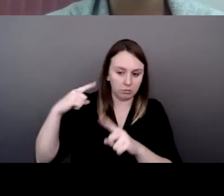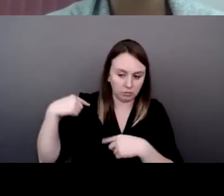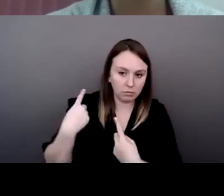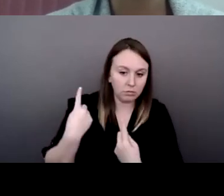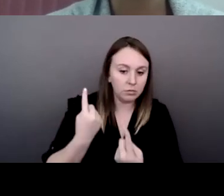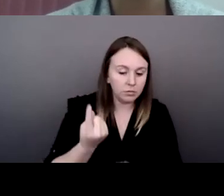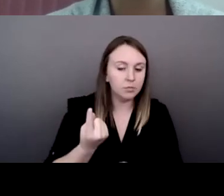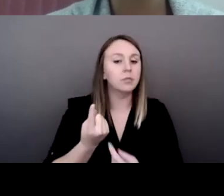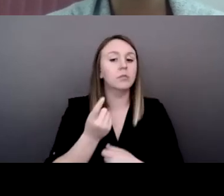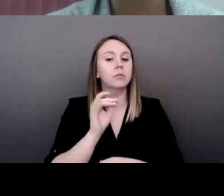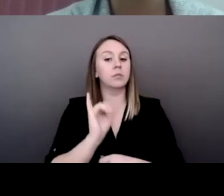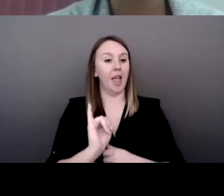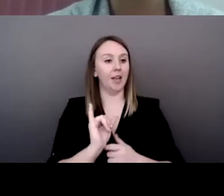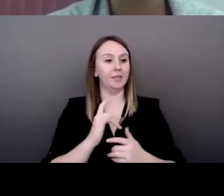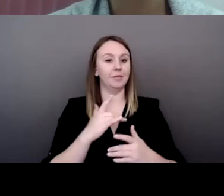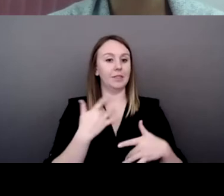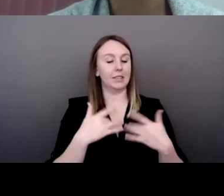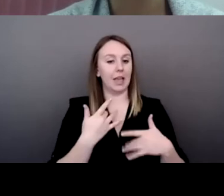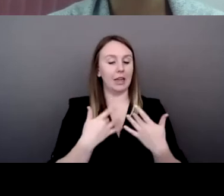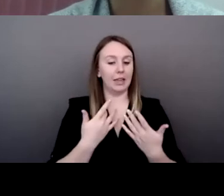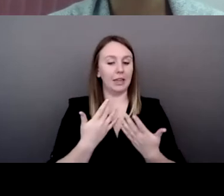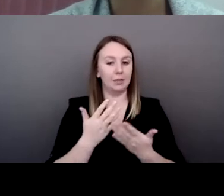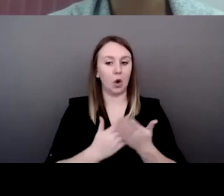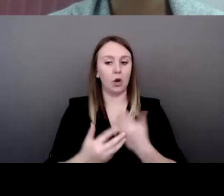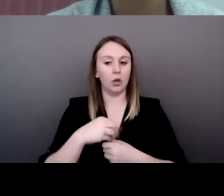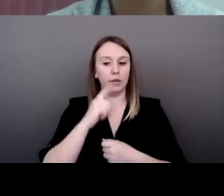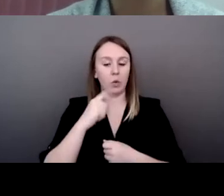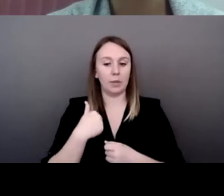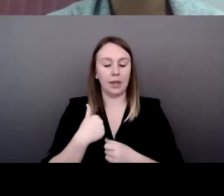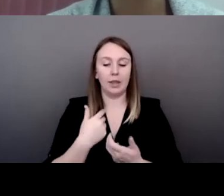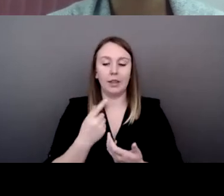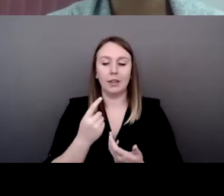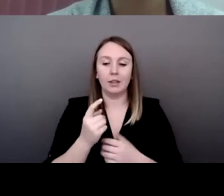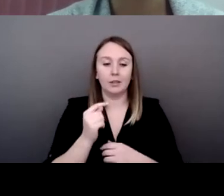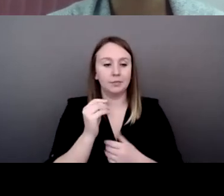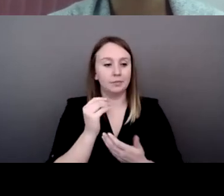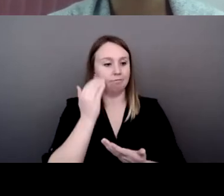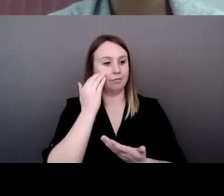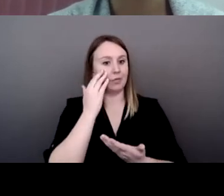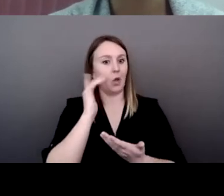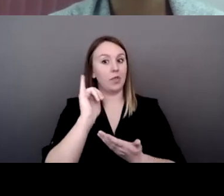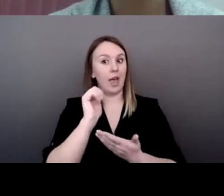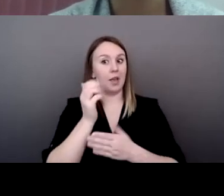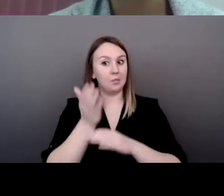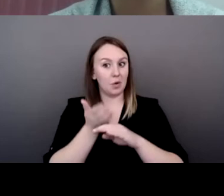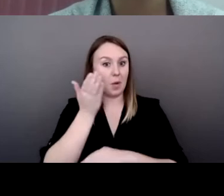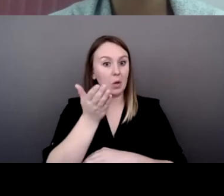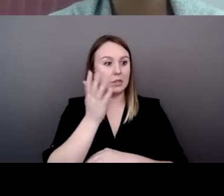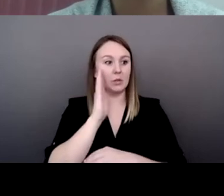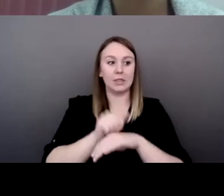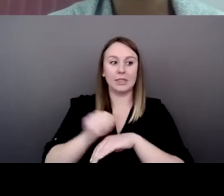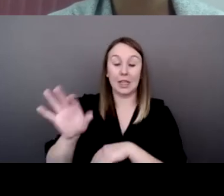so that's the exciting part, is to you know, to know that that proposal is going out very soon. And so I